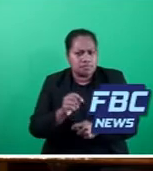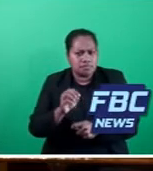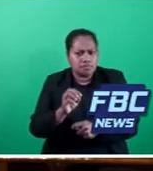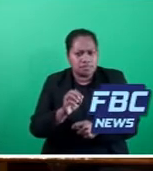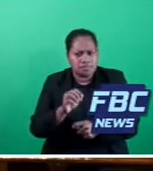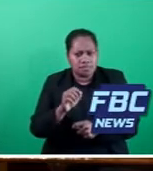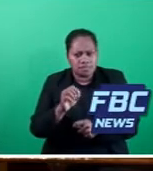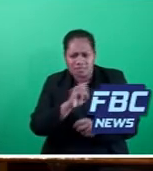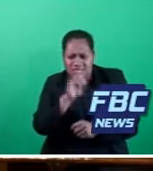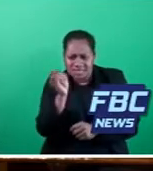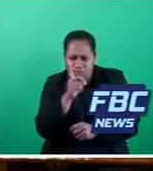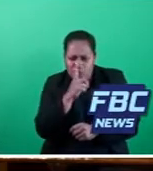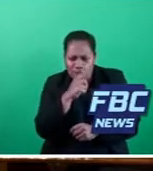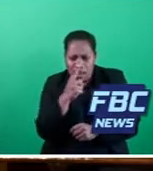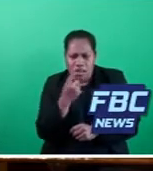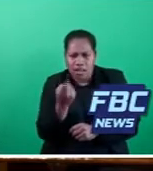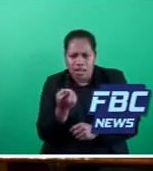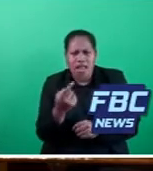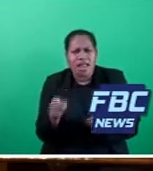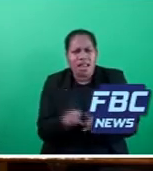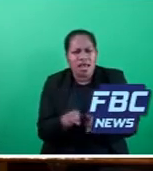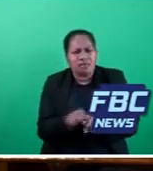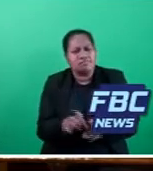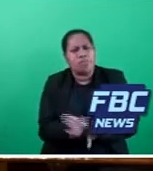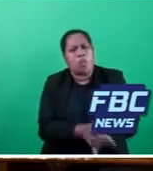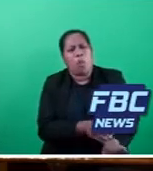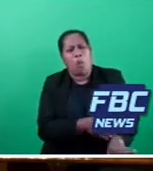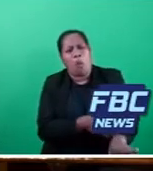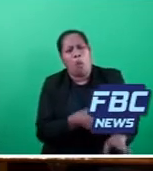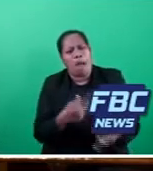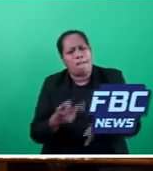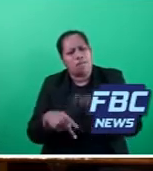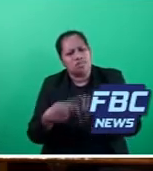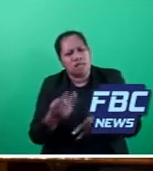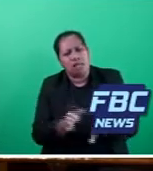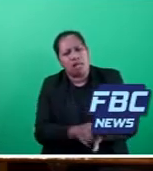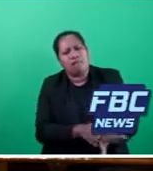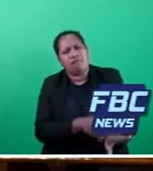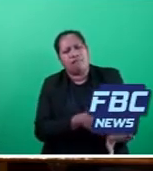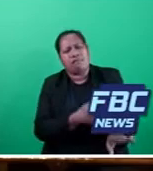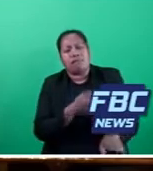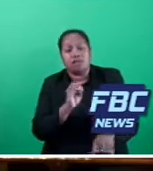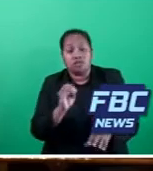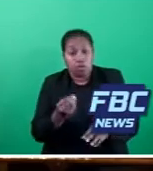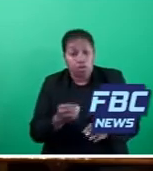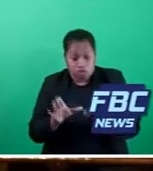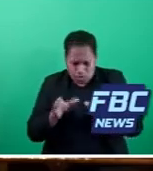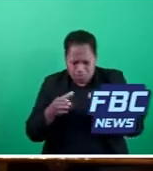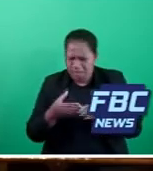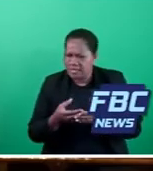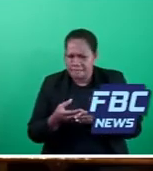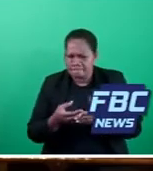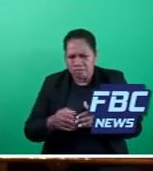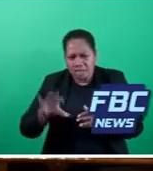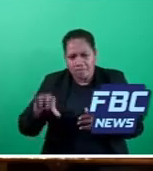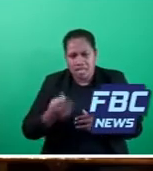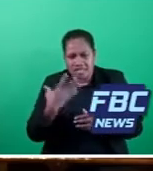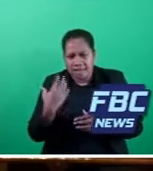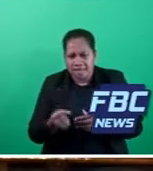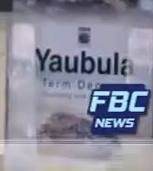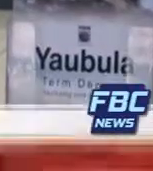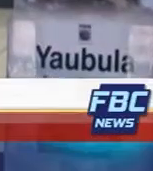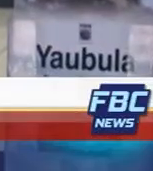loan process is too long, the committee recommends for an automated system to improve turnaround